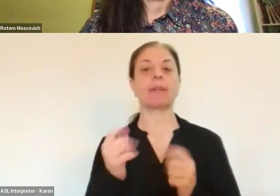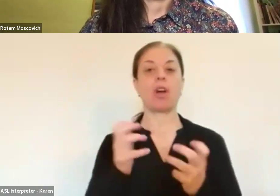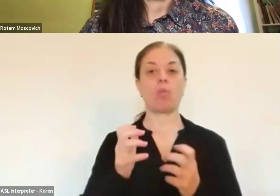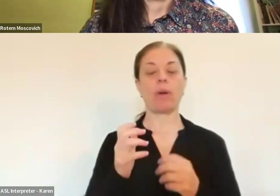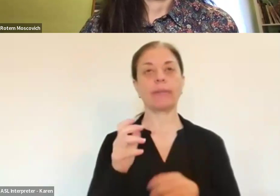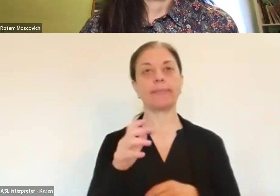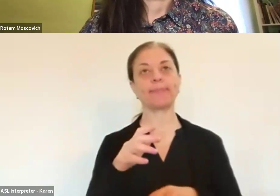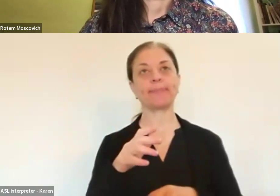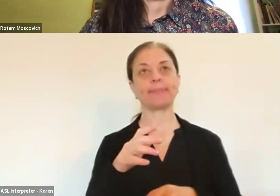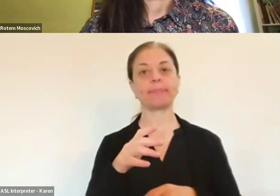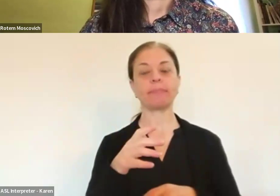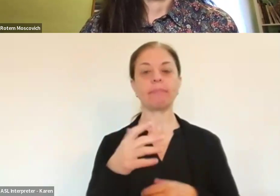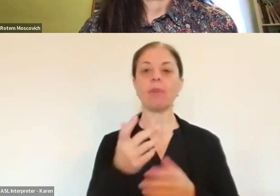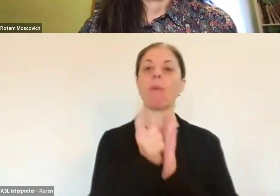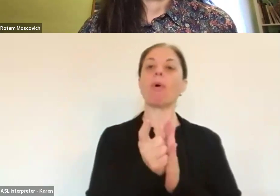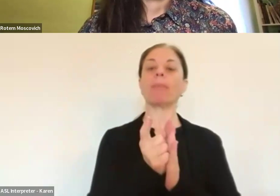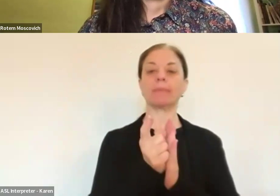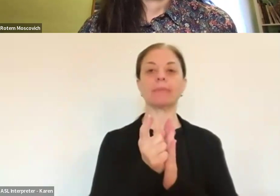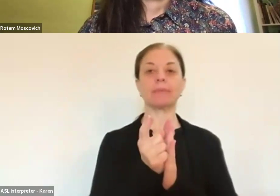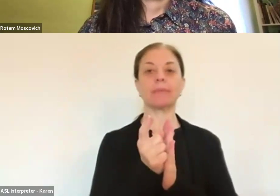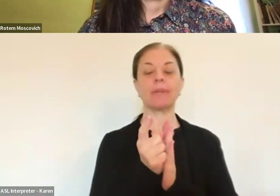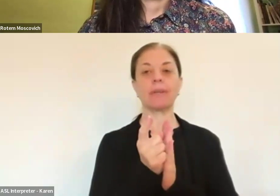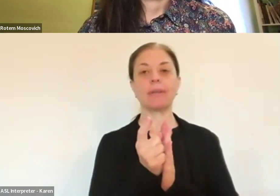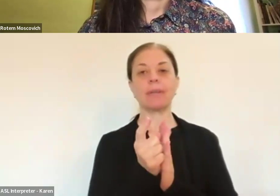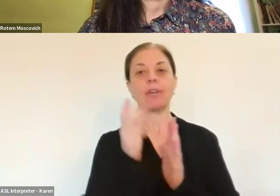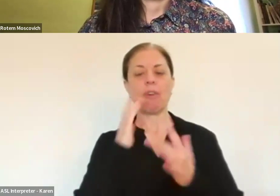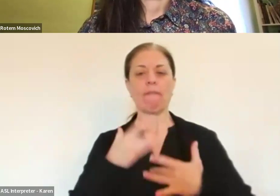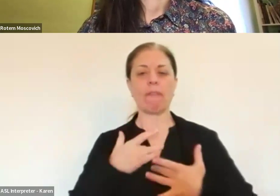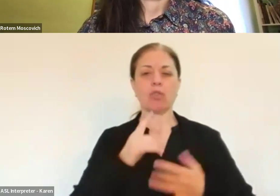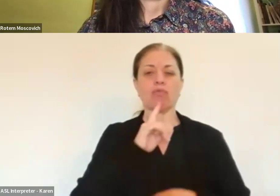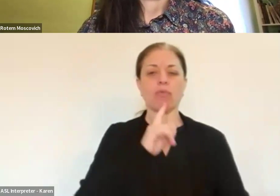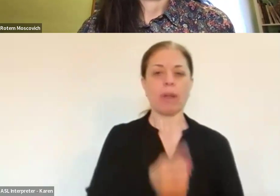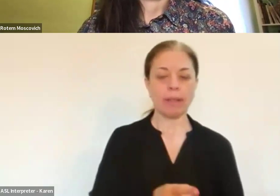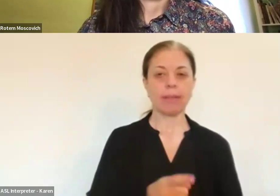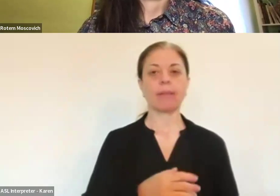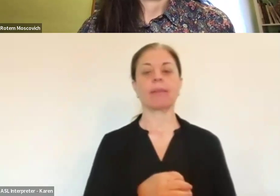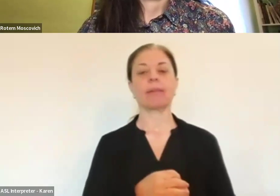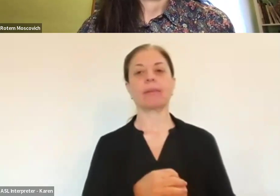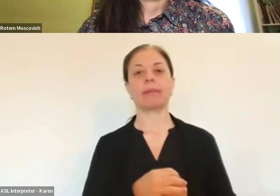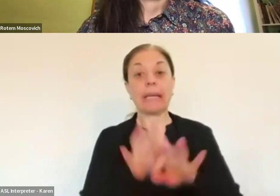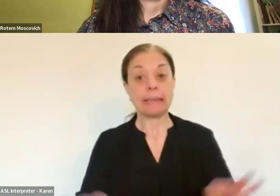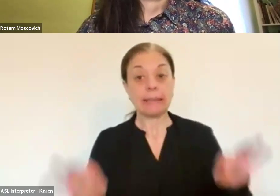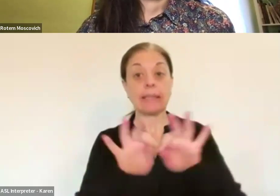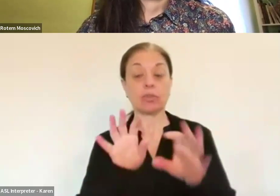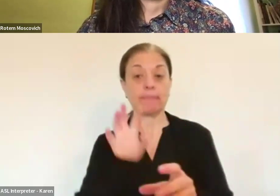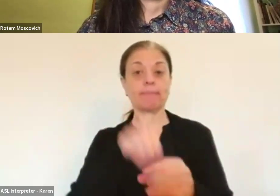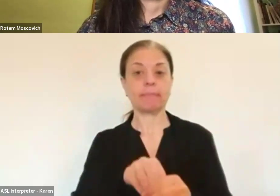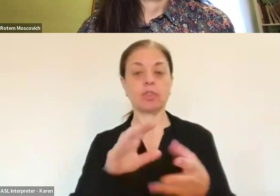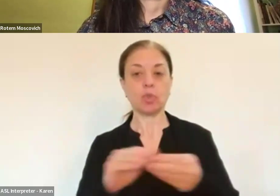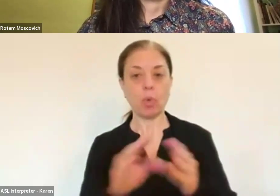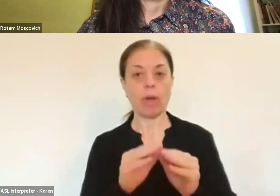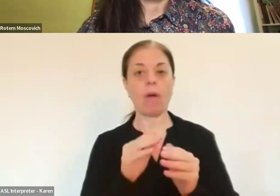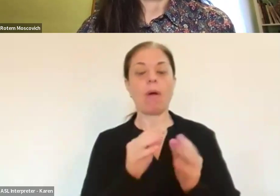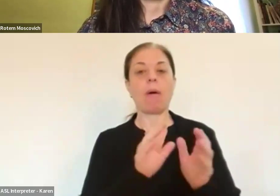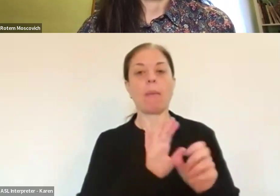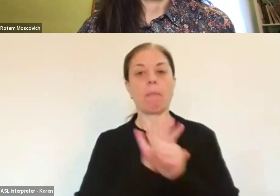to be these moments that were, felt really real, were essential to the story and moving it